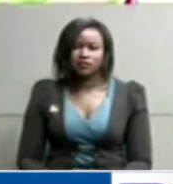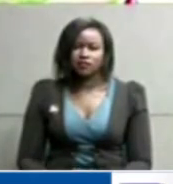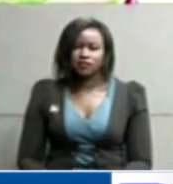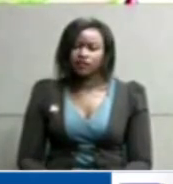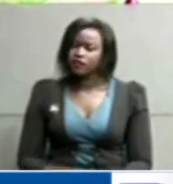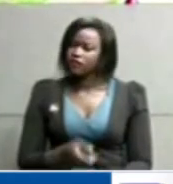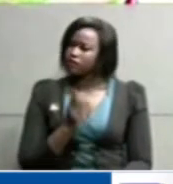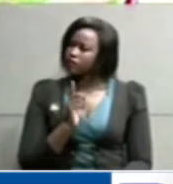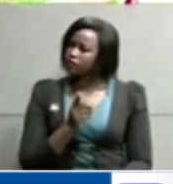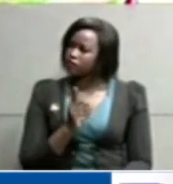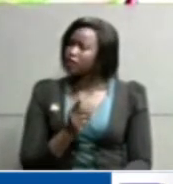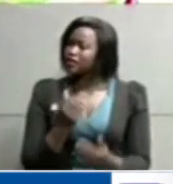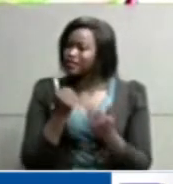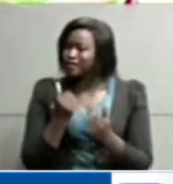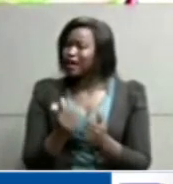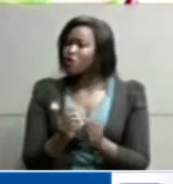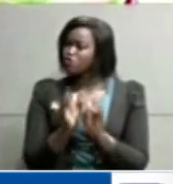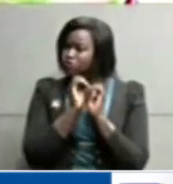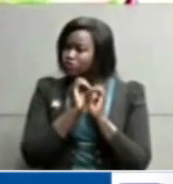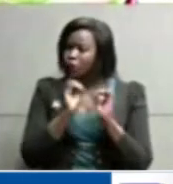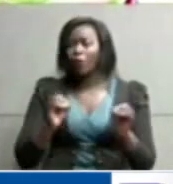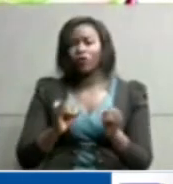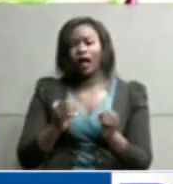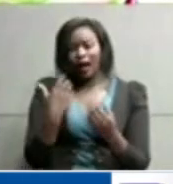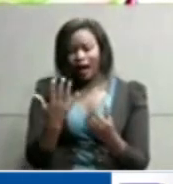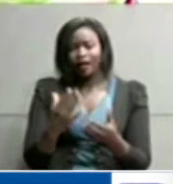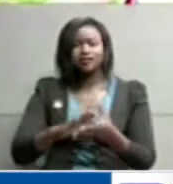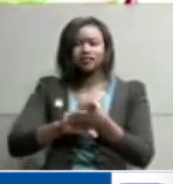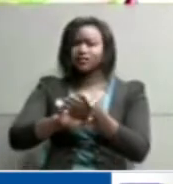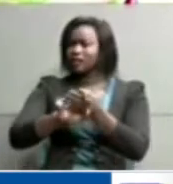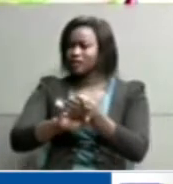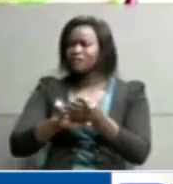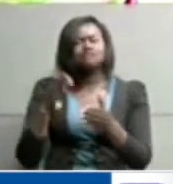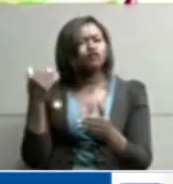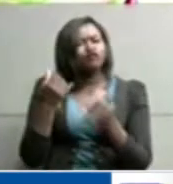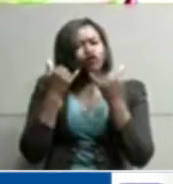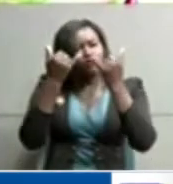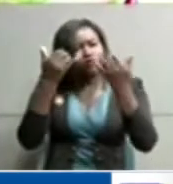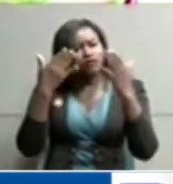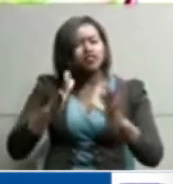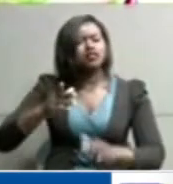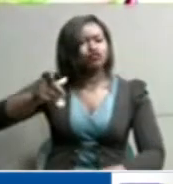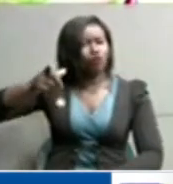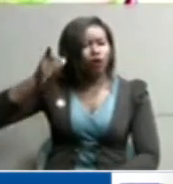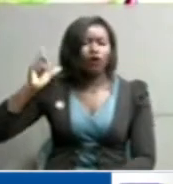So, no shaking of hands. I told you this long, long ago.